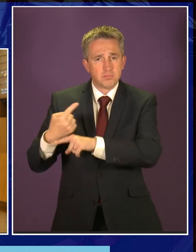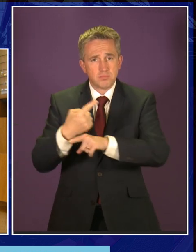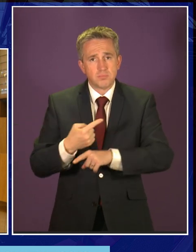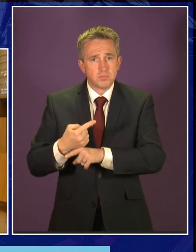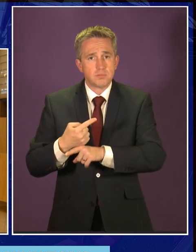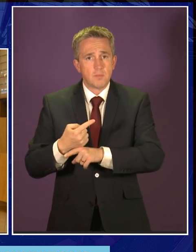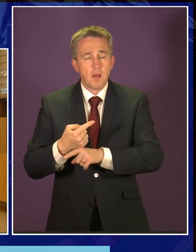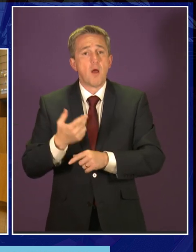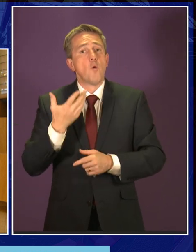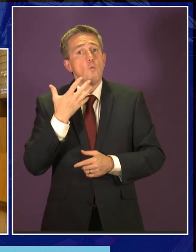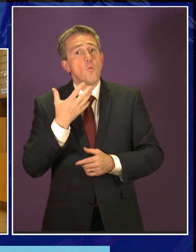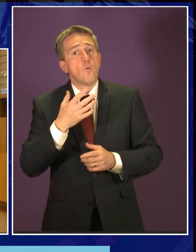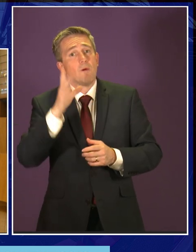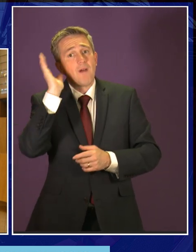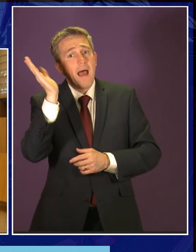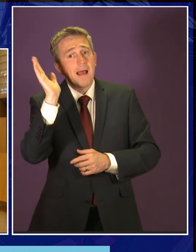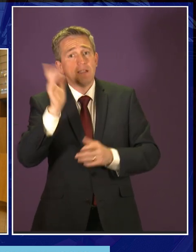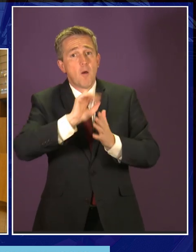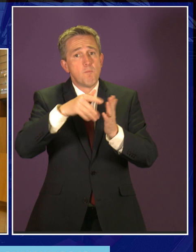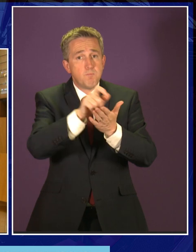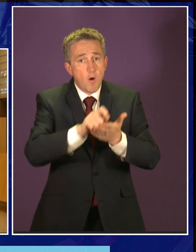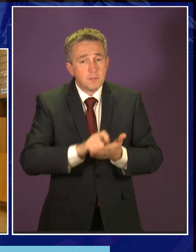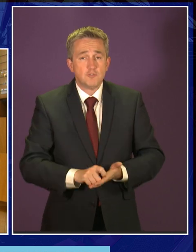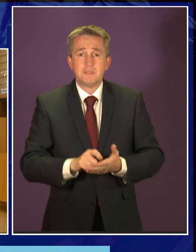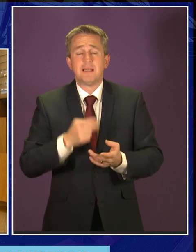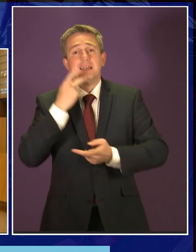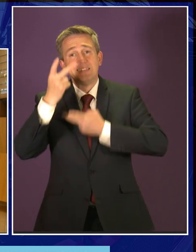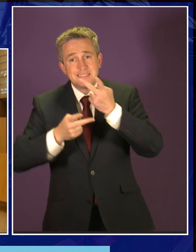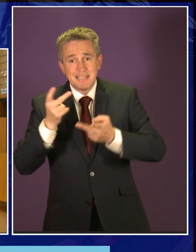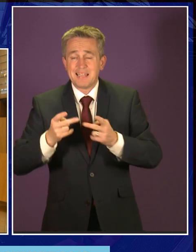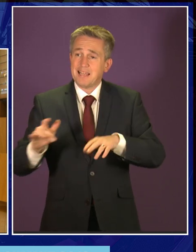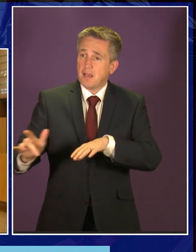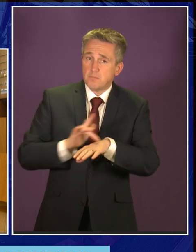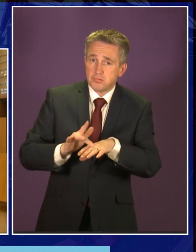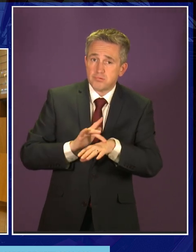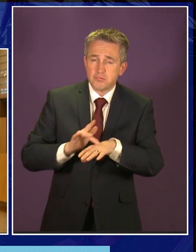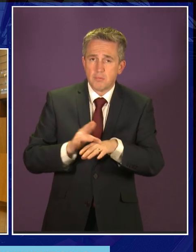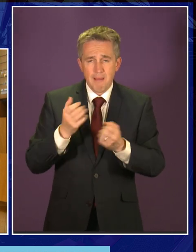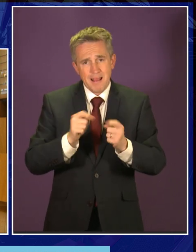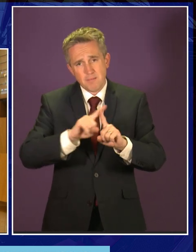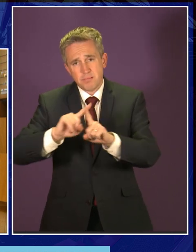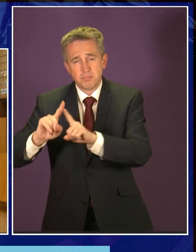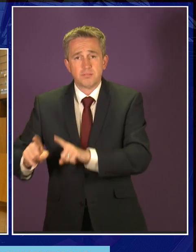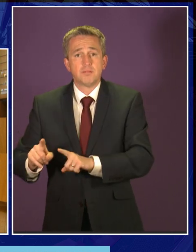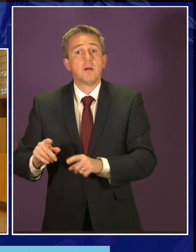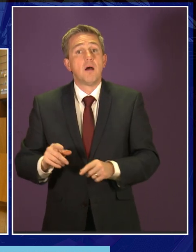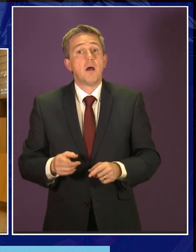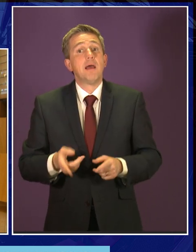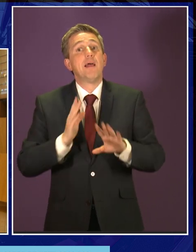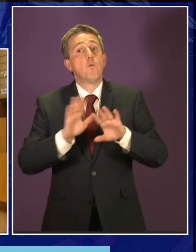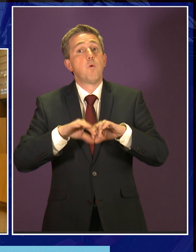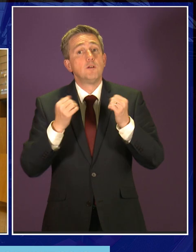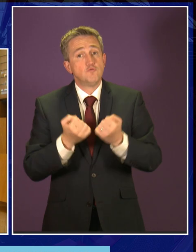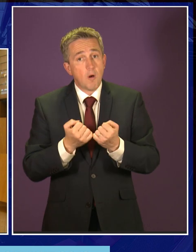experienced poetry and song, movement and musicianship. Our presenters here in the plenaries and in the roundtable sessions